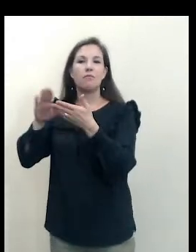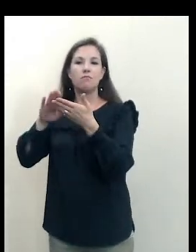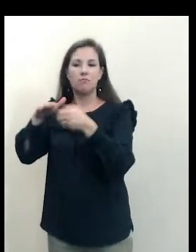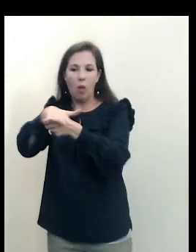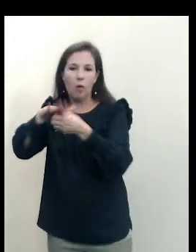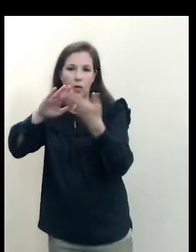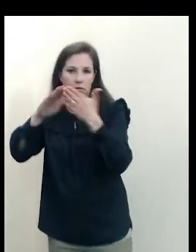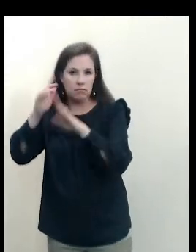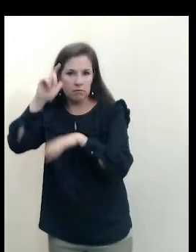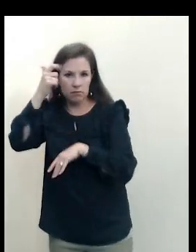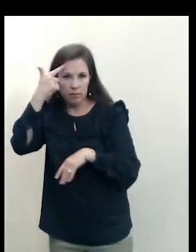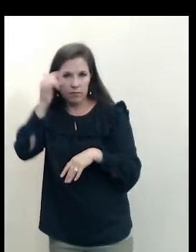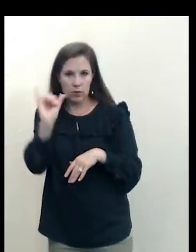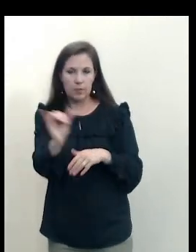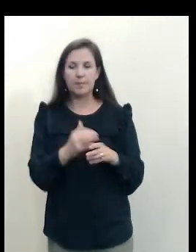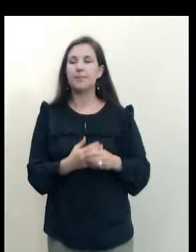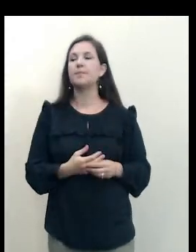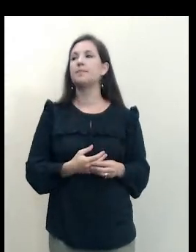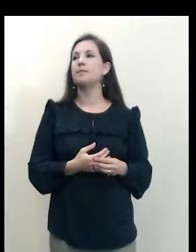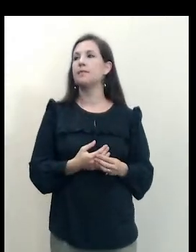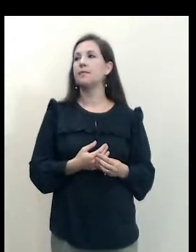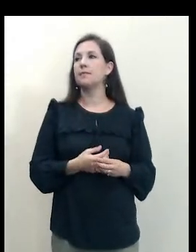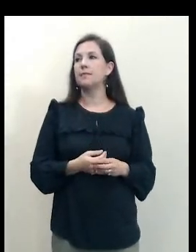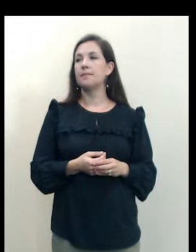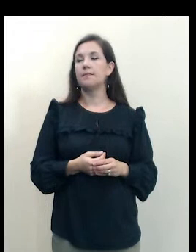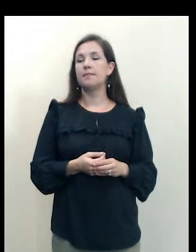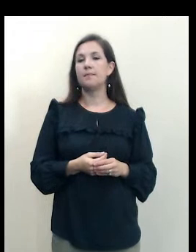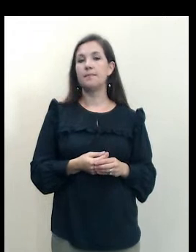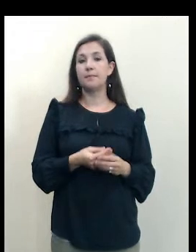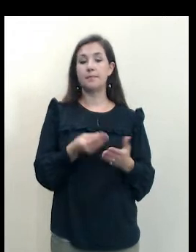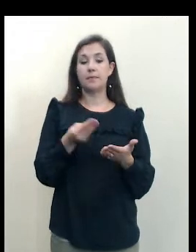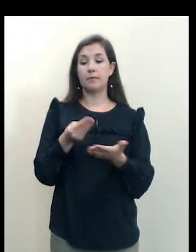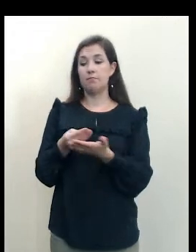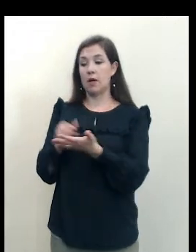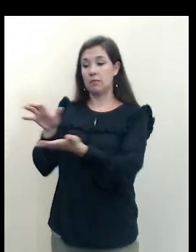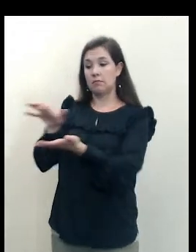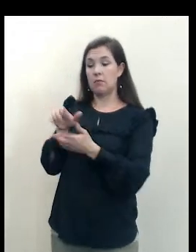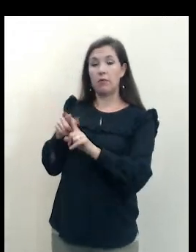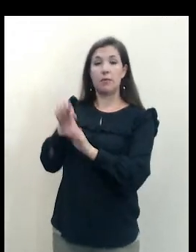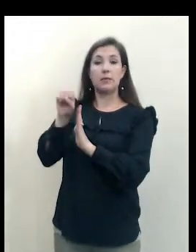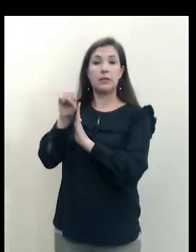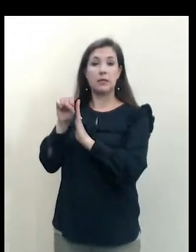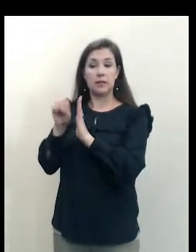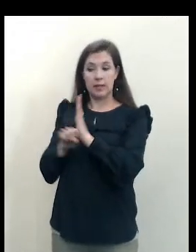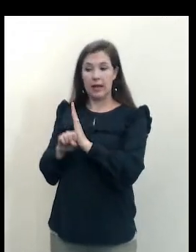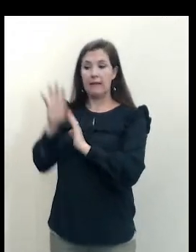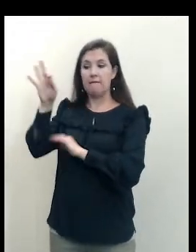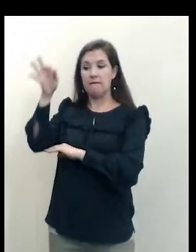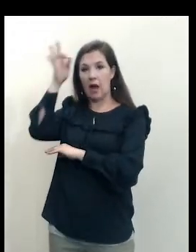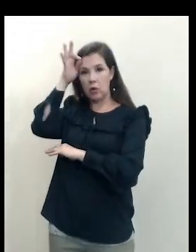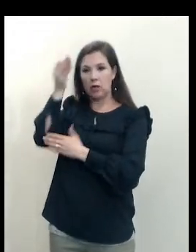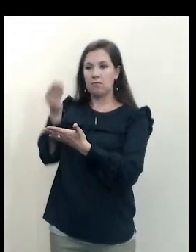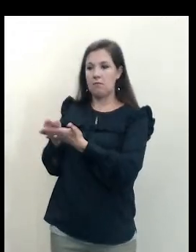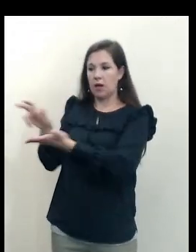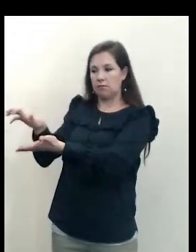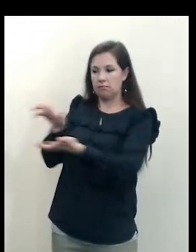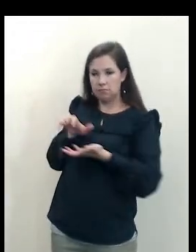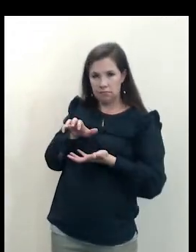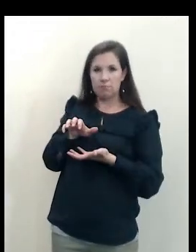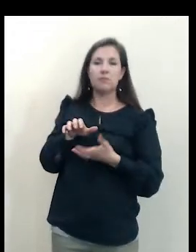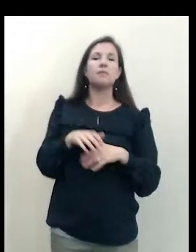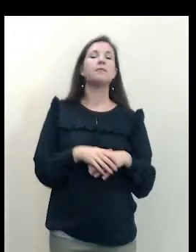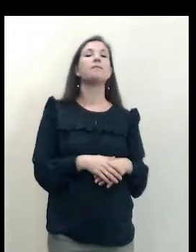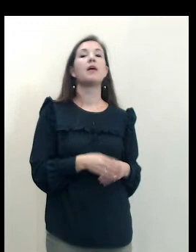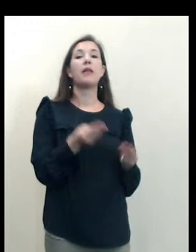the other money that we receive from state and federal resources, grant funding and the like,